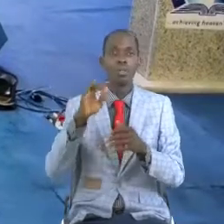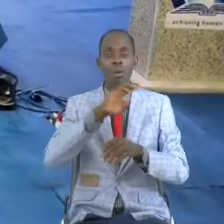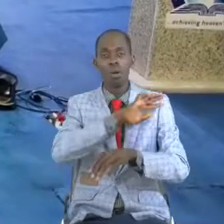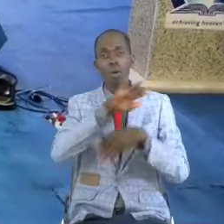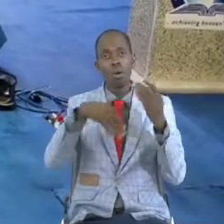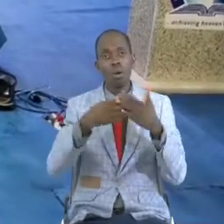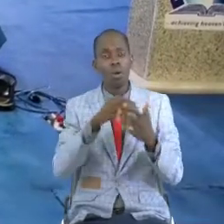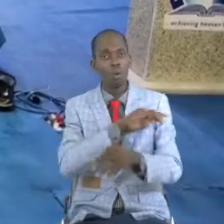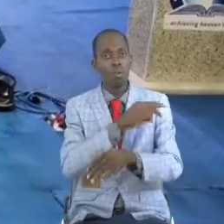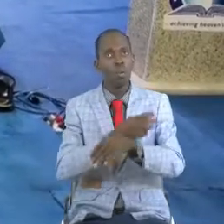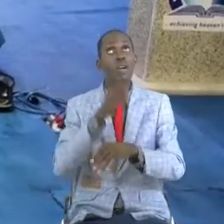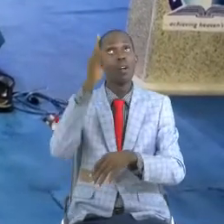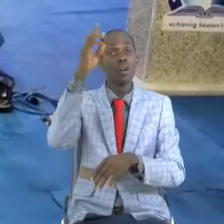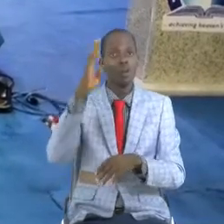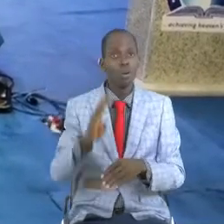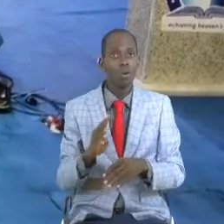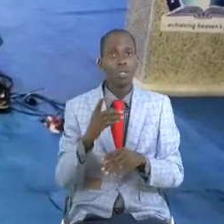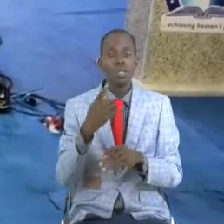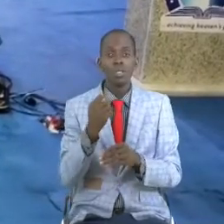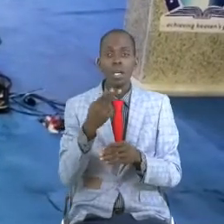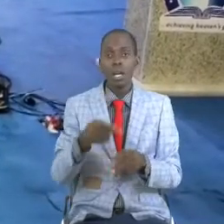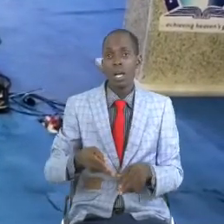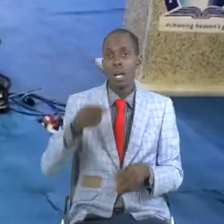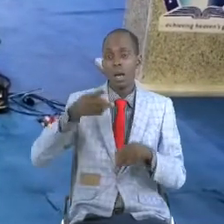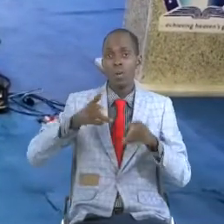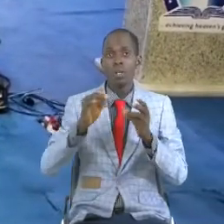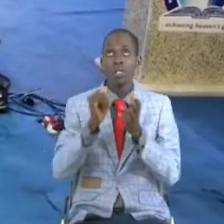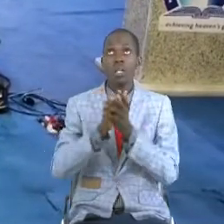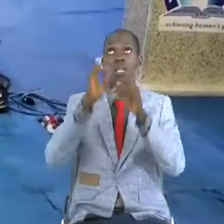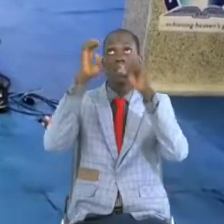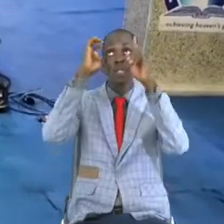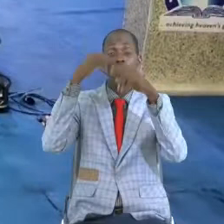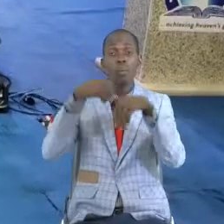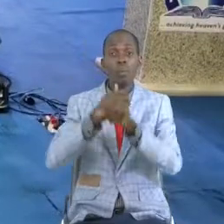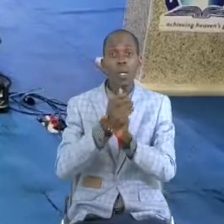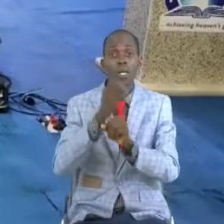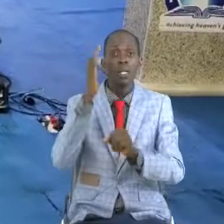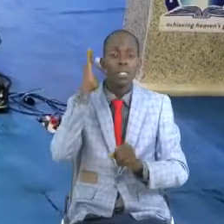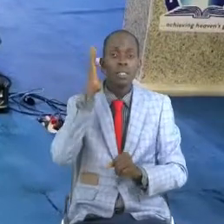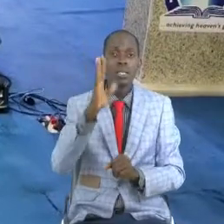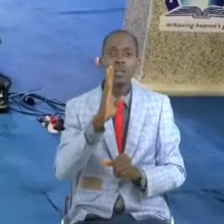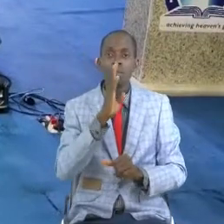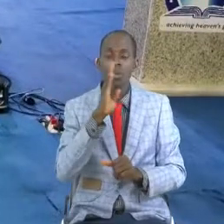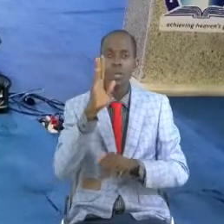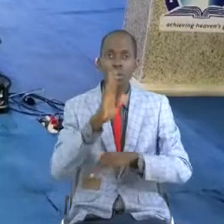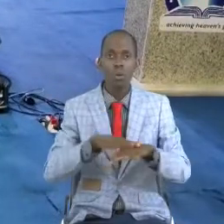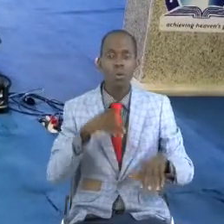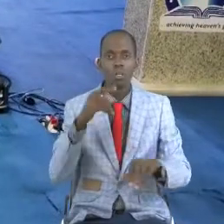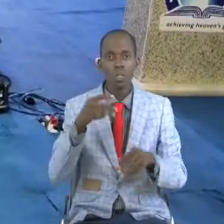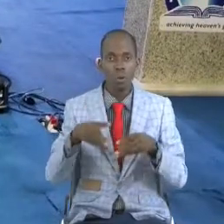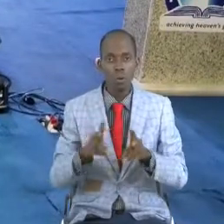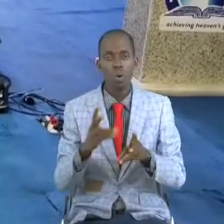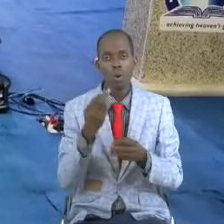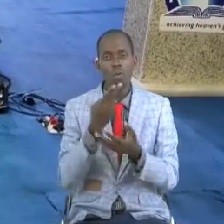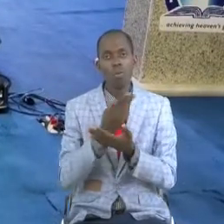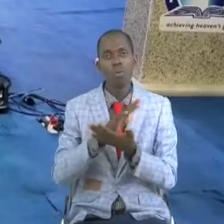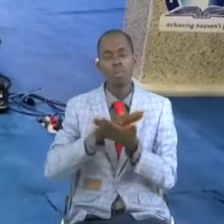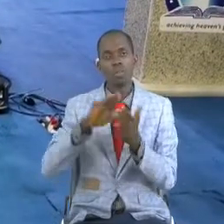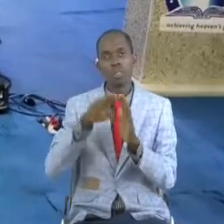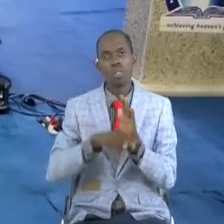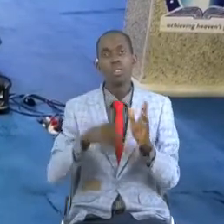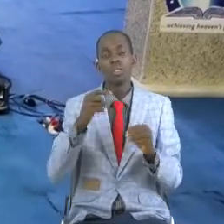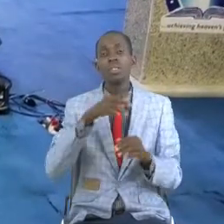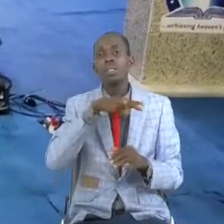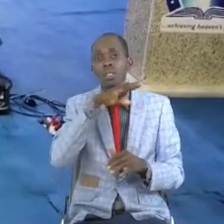hebron the highway that he may shall be called the way of holiness the uncle shall not